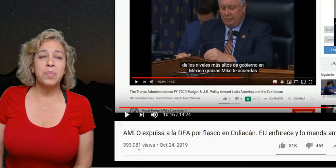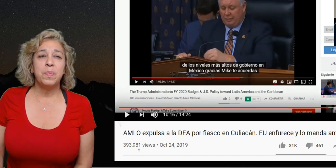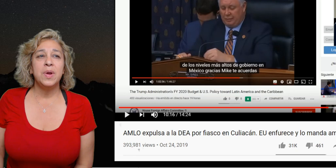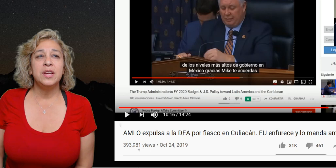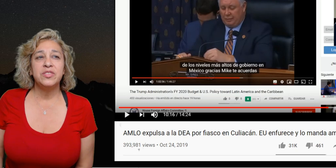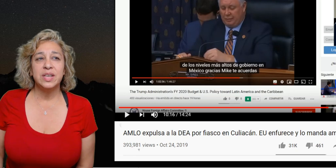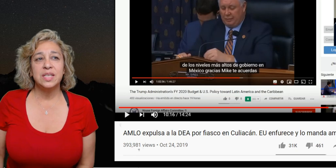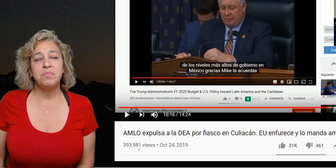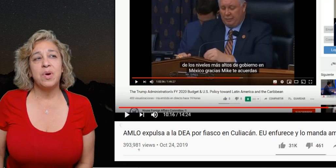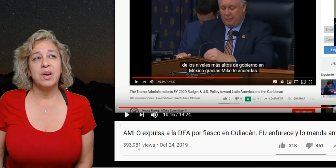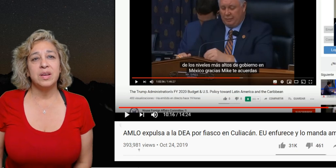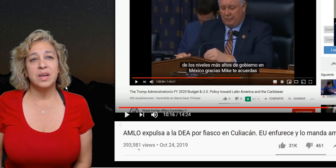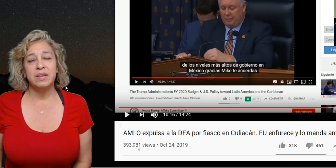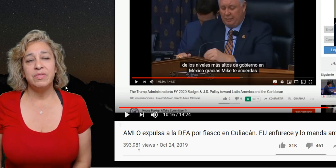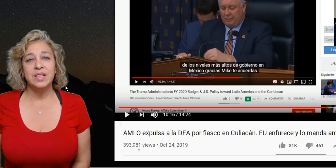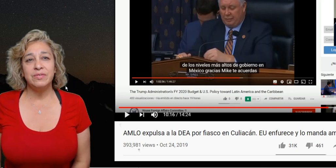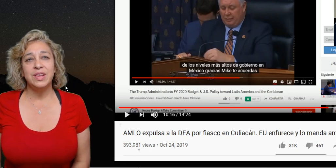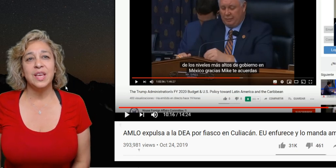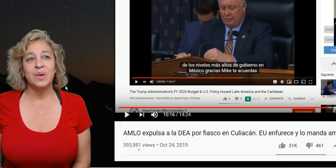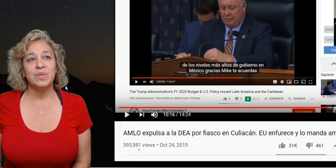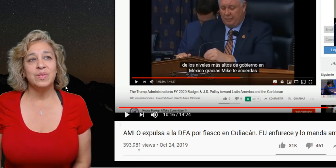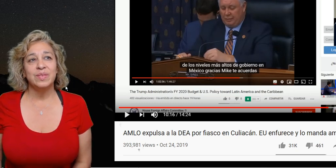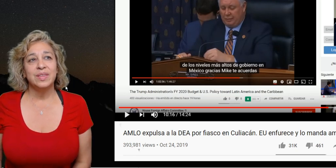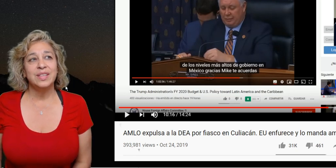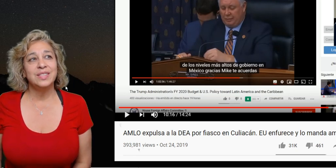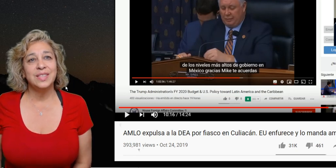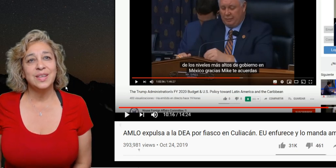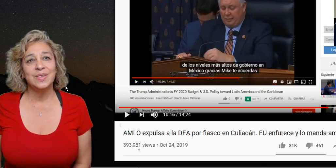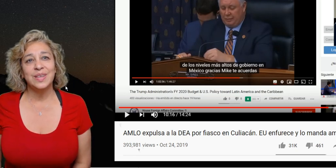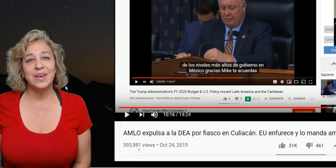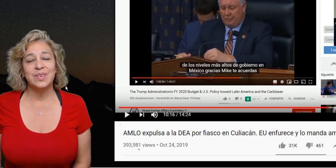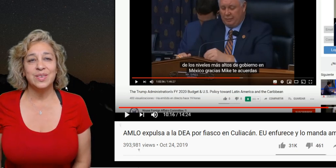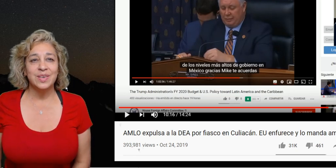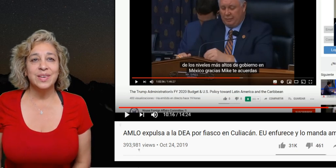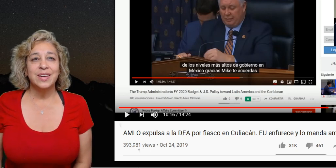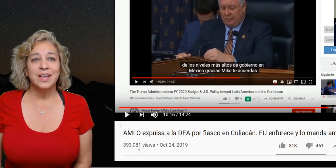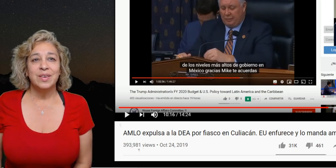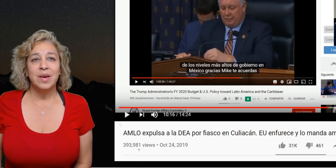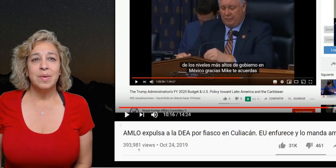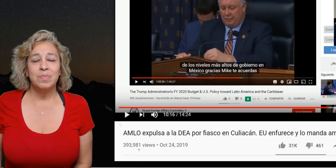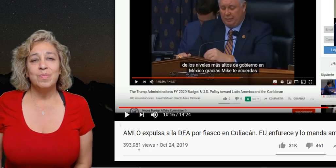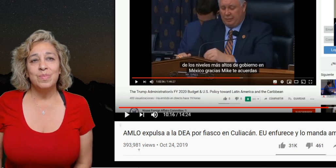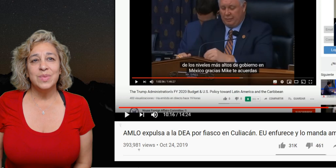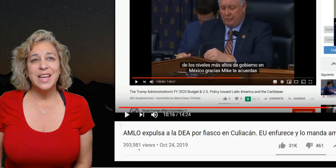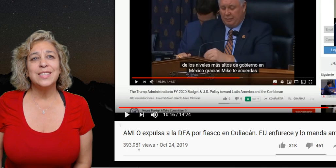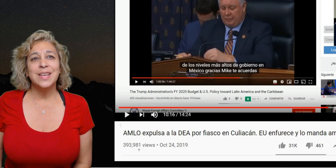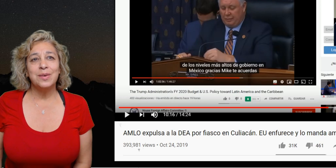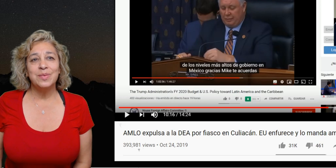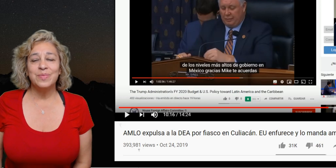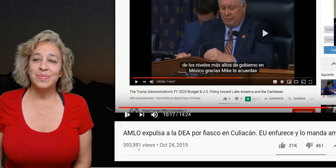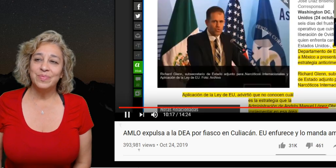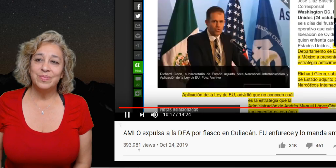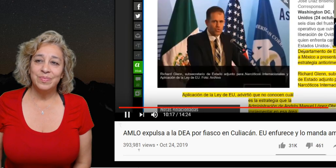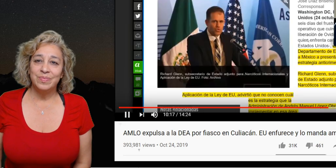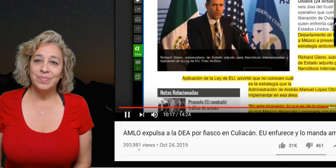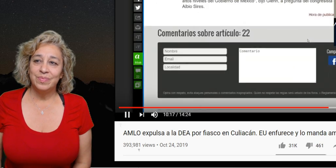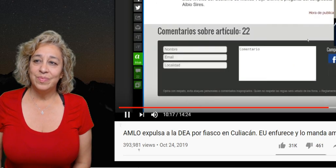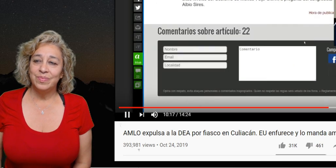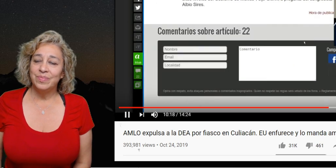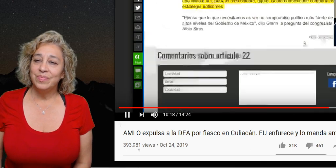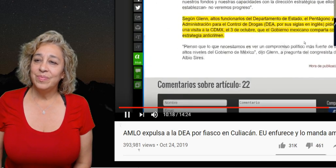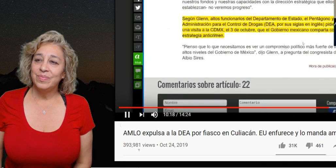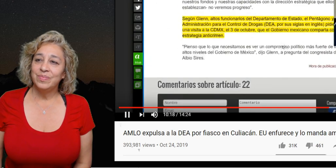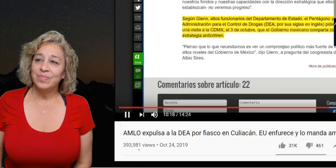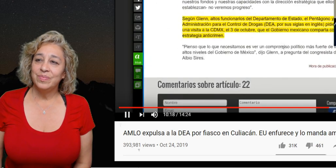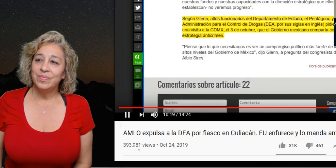Another interesting part of this video that signaled out or stands out. Testimonio.